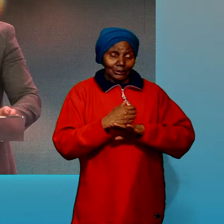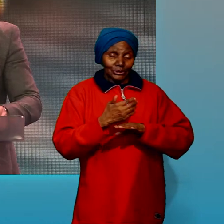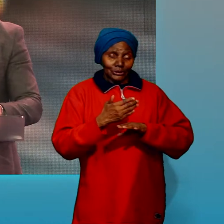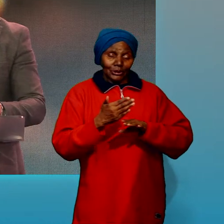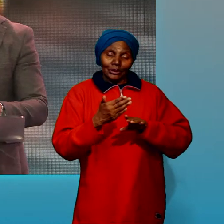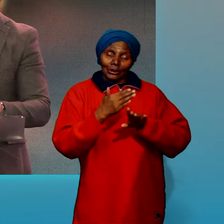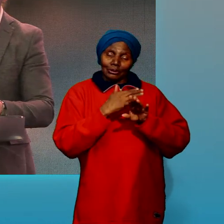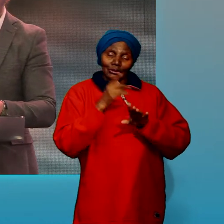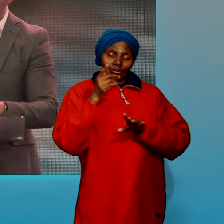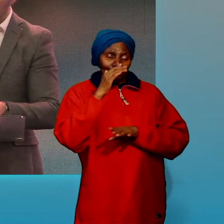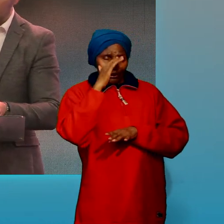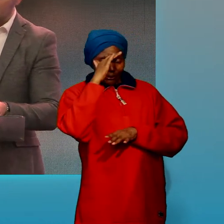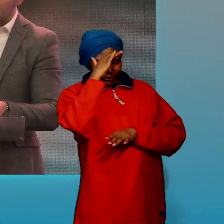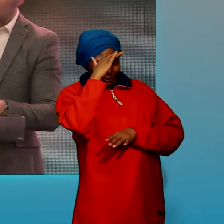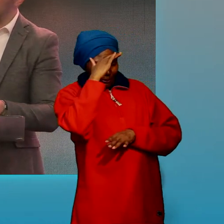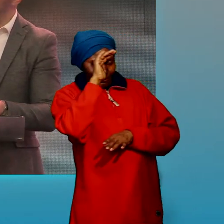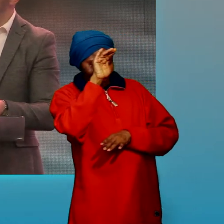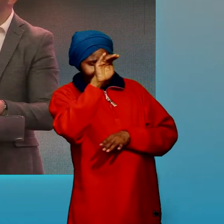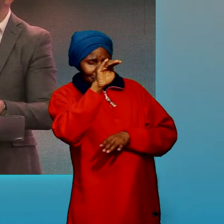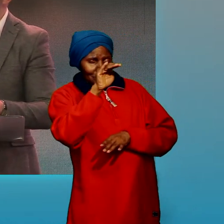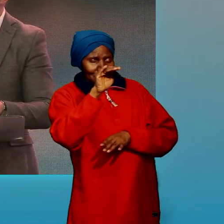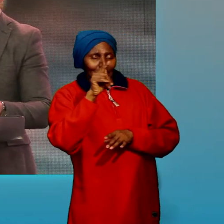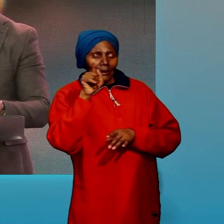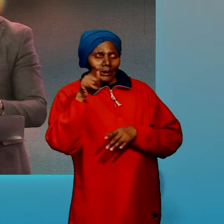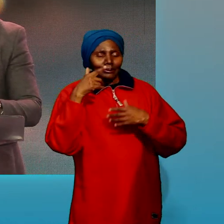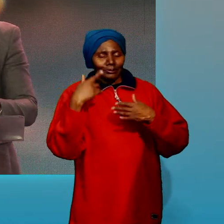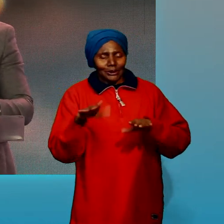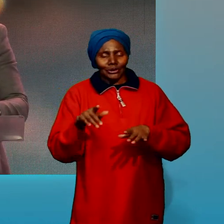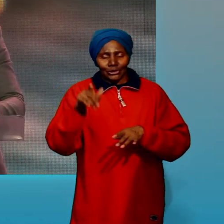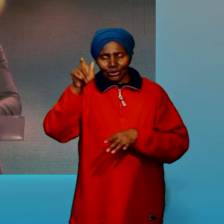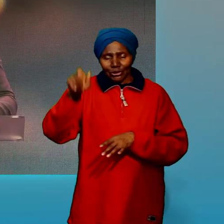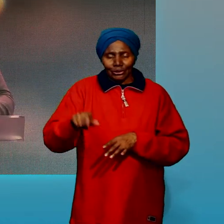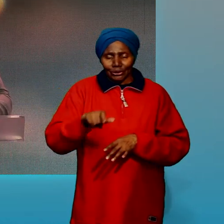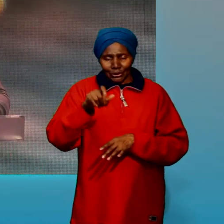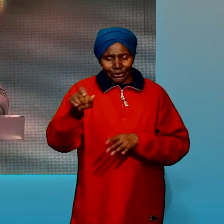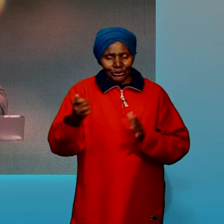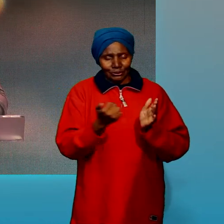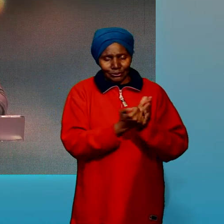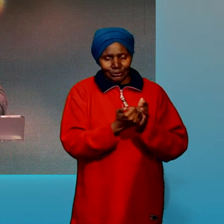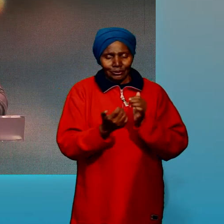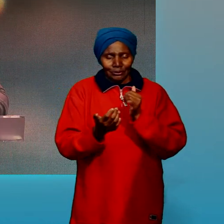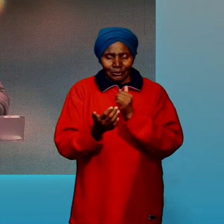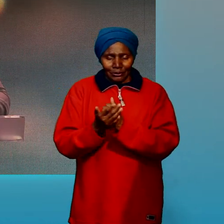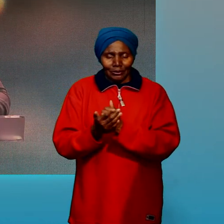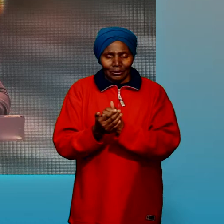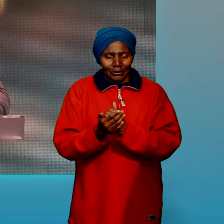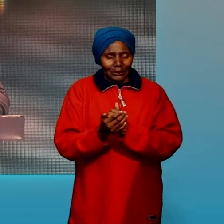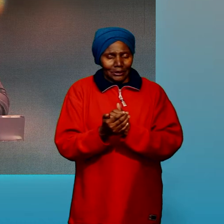endured the cross, scorning the shame, and sat down at the right hand of the Father."